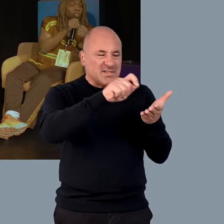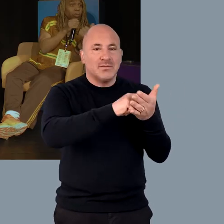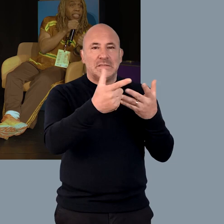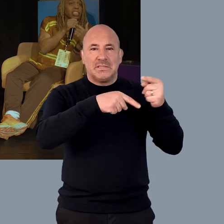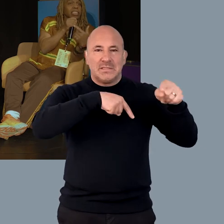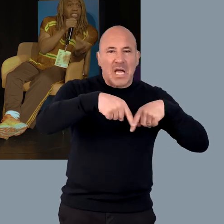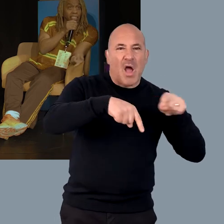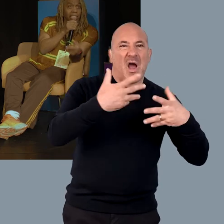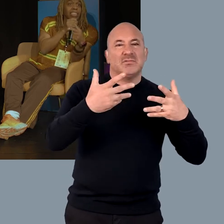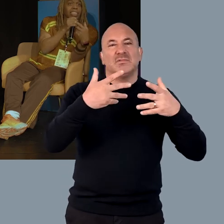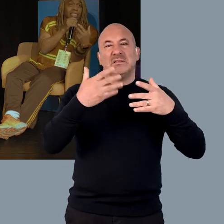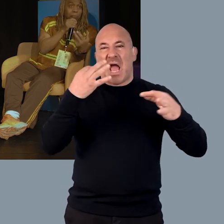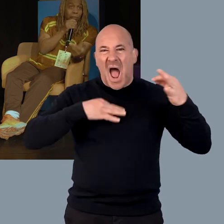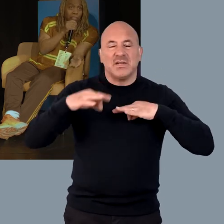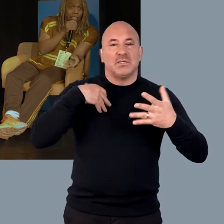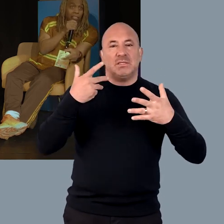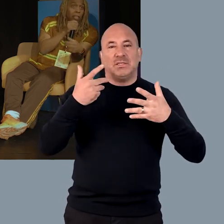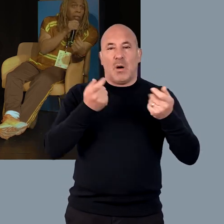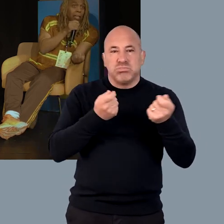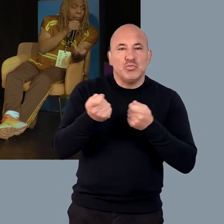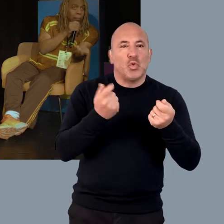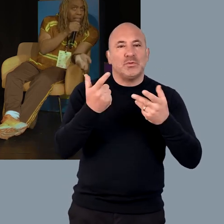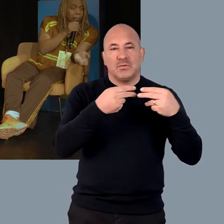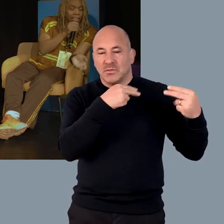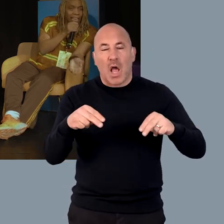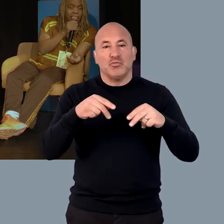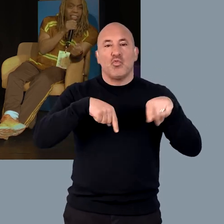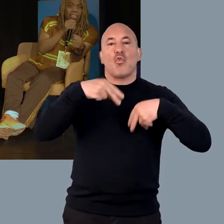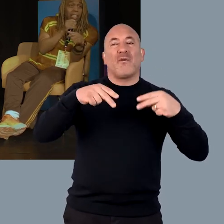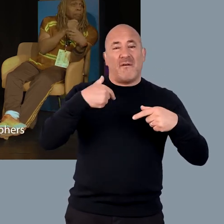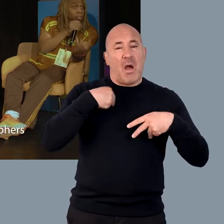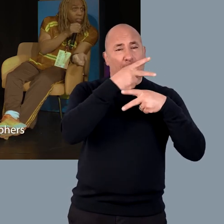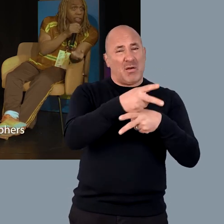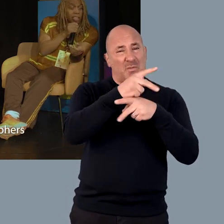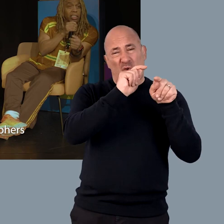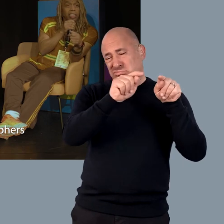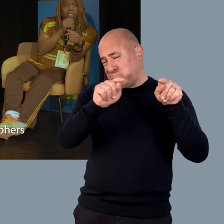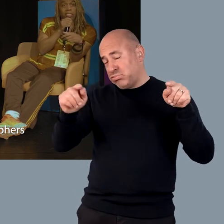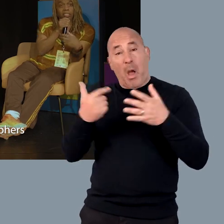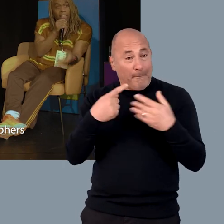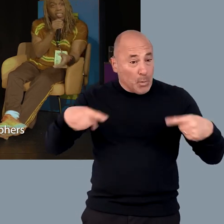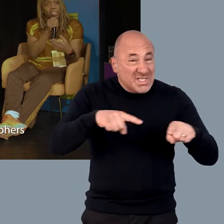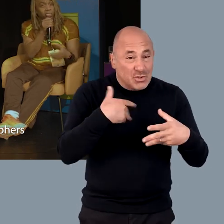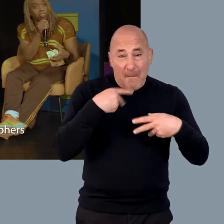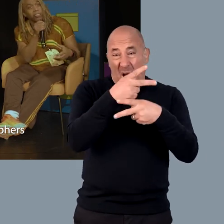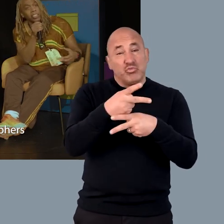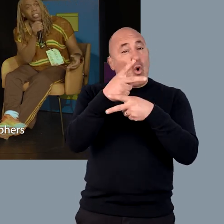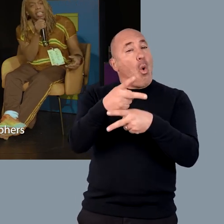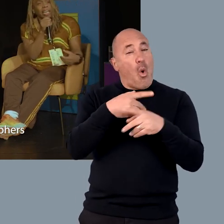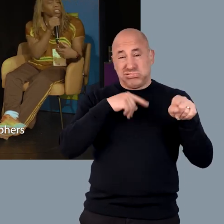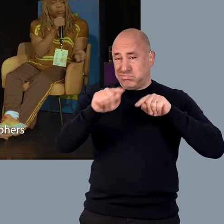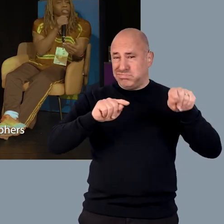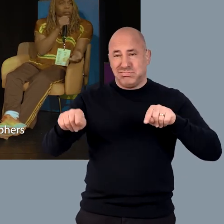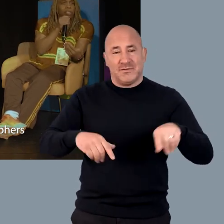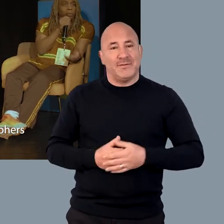So I mentor writers and directors and, um, many, many actors and producers and dancers and choreographers